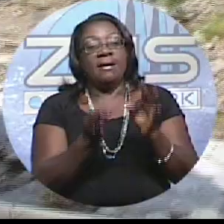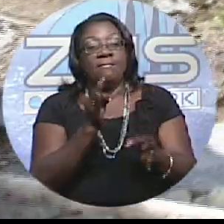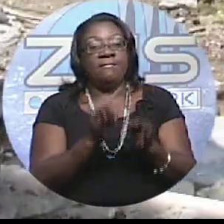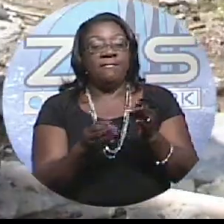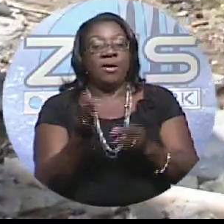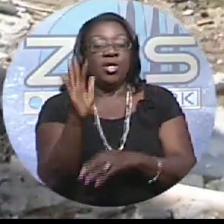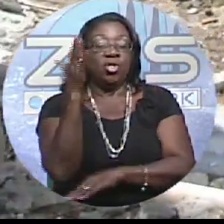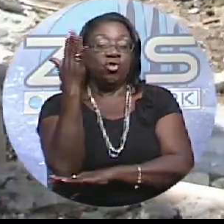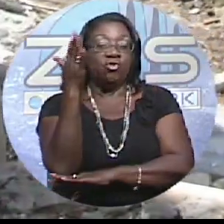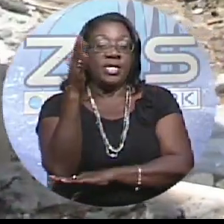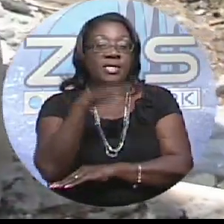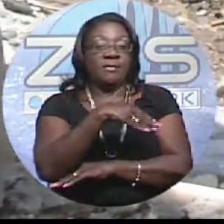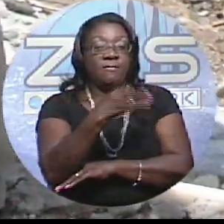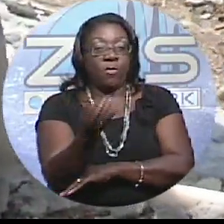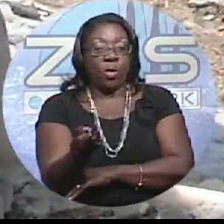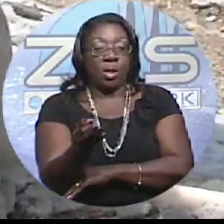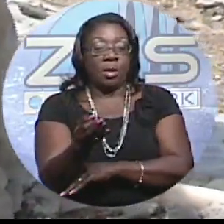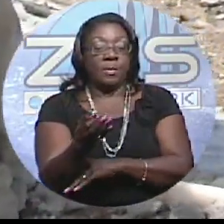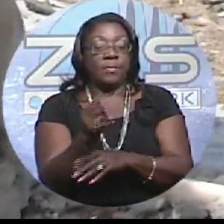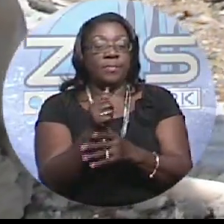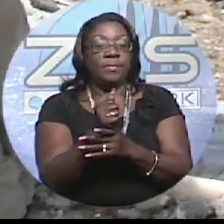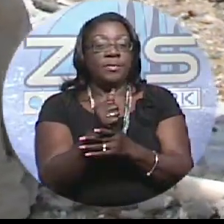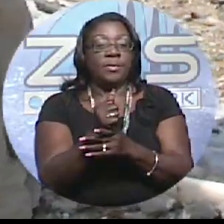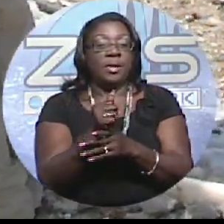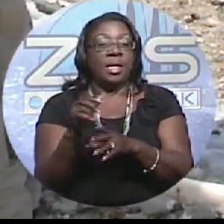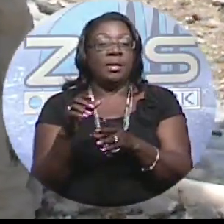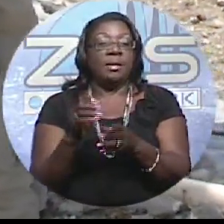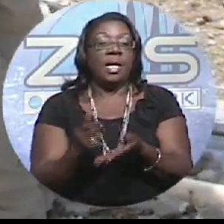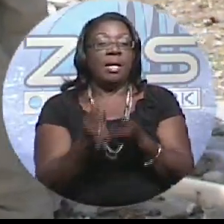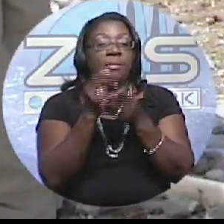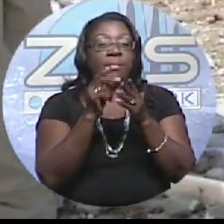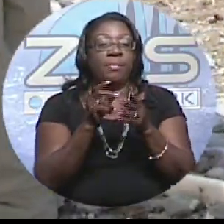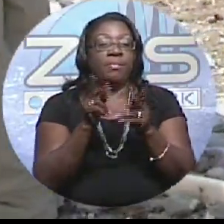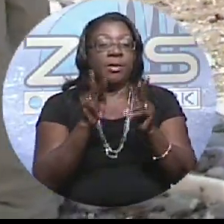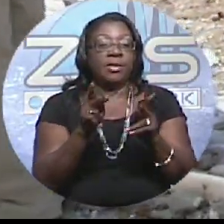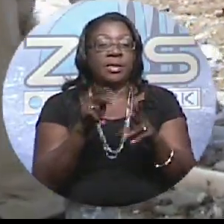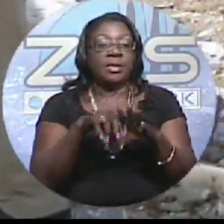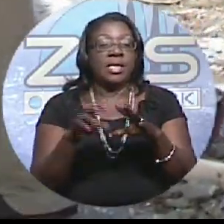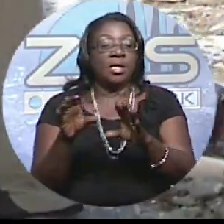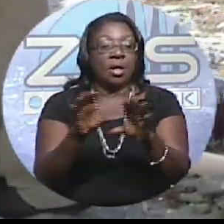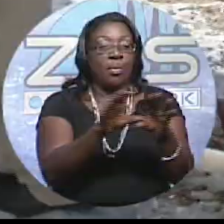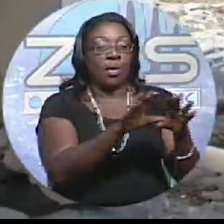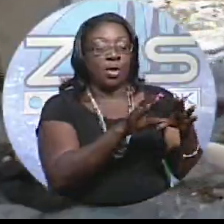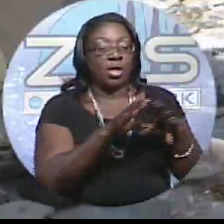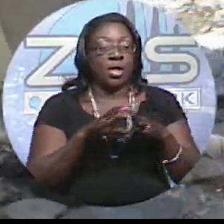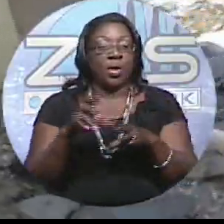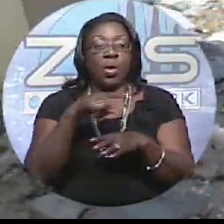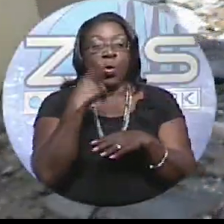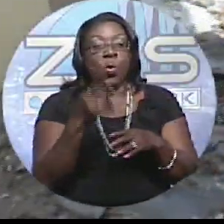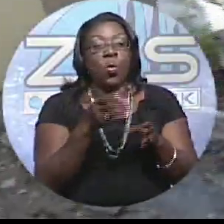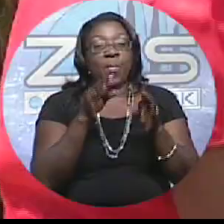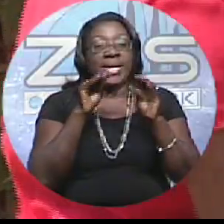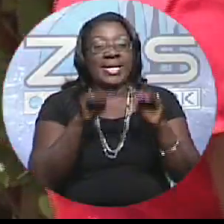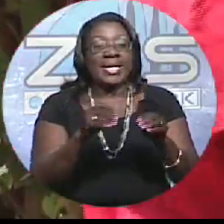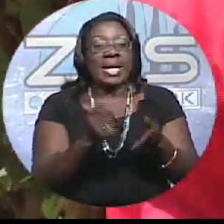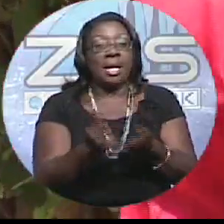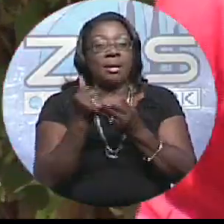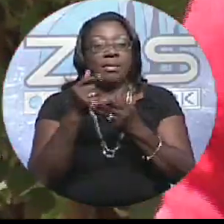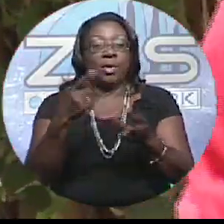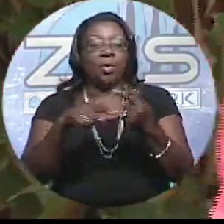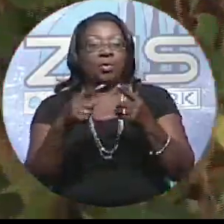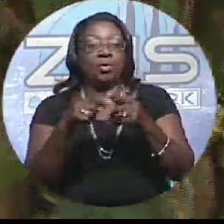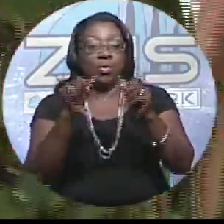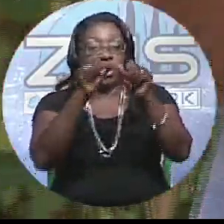fashion that we could help the community in getting the island up and running again. We'll assist the commission in securing all the government building,